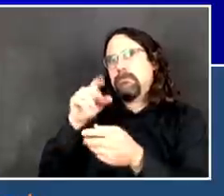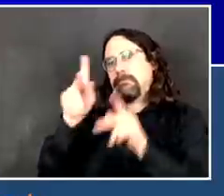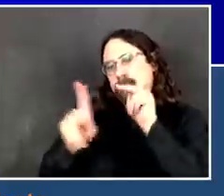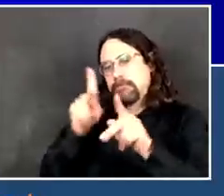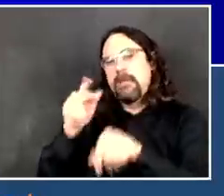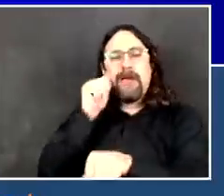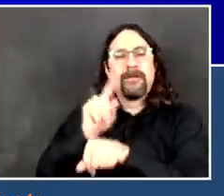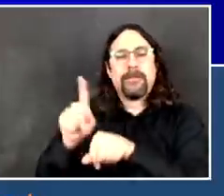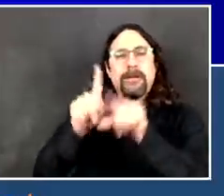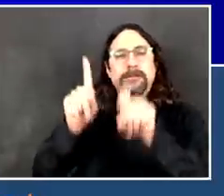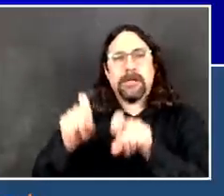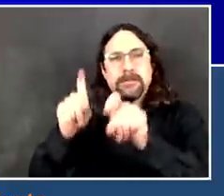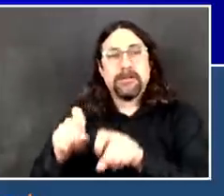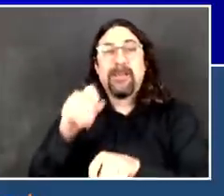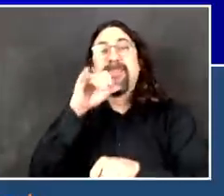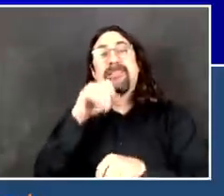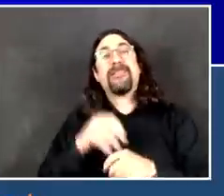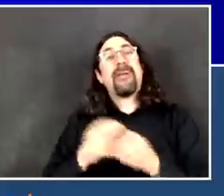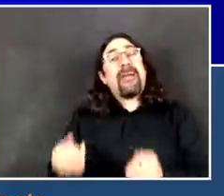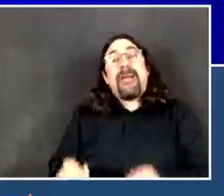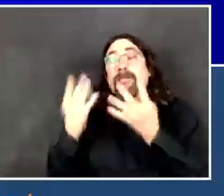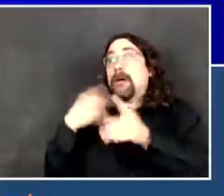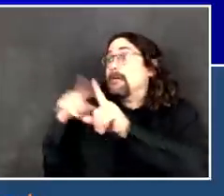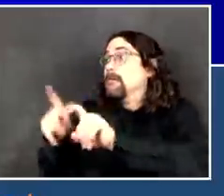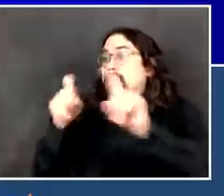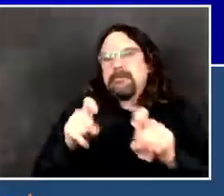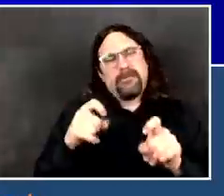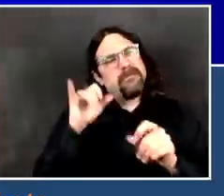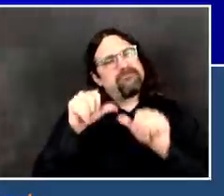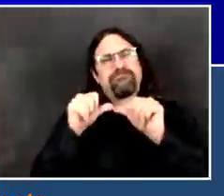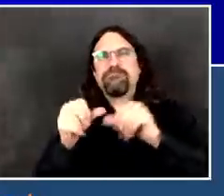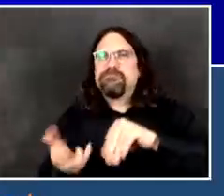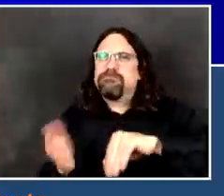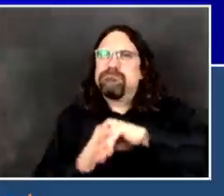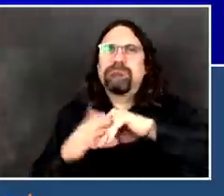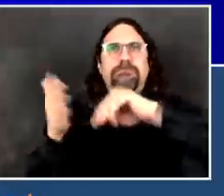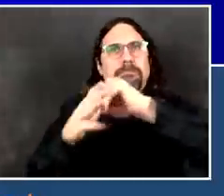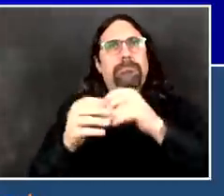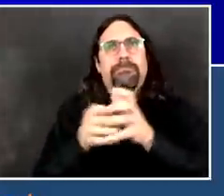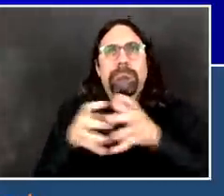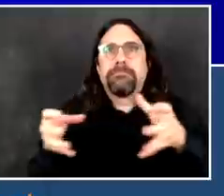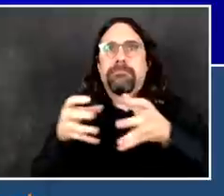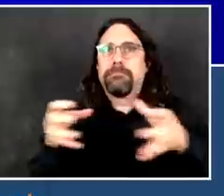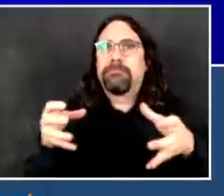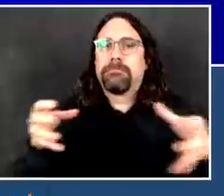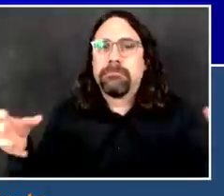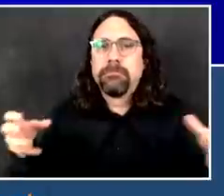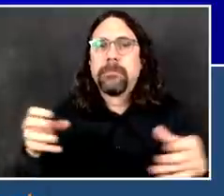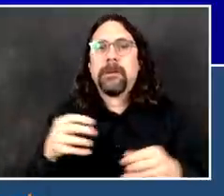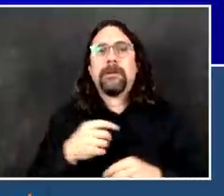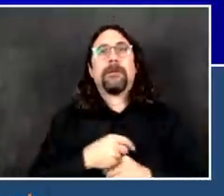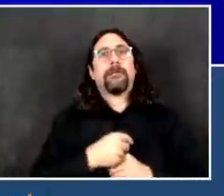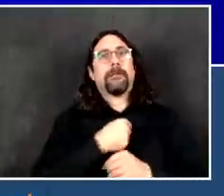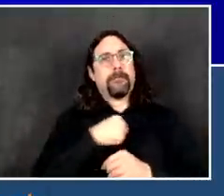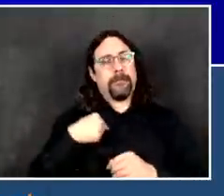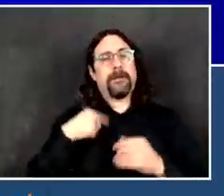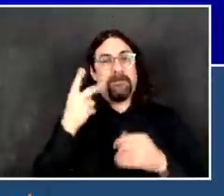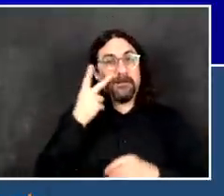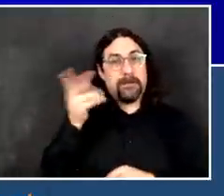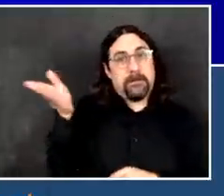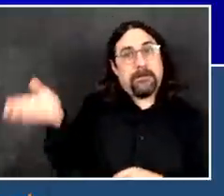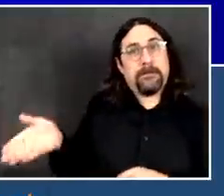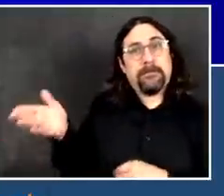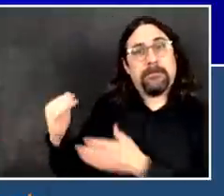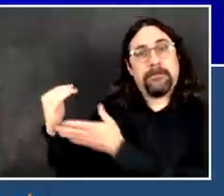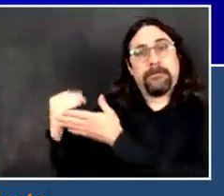in Brooklyn, and are all health and hospitals, I should say, the Gotham Health Center in East New York, in the Bronx, the Gotham Health Center